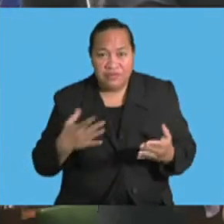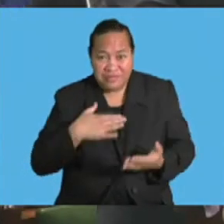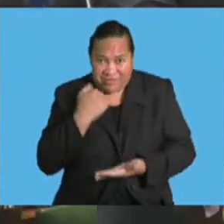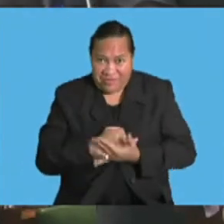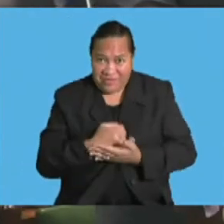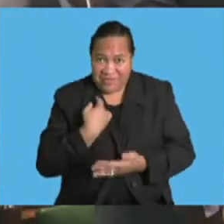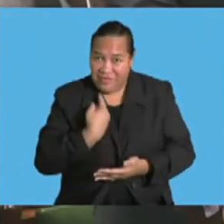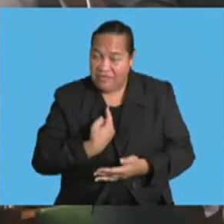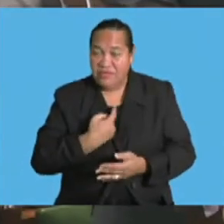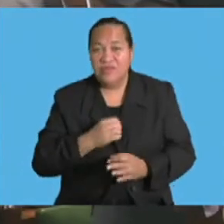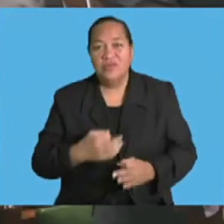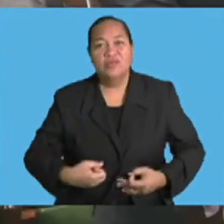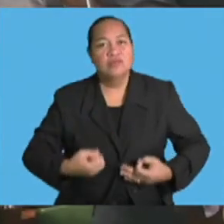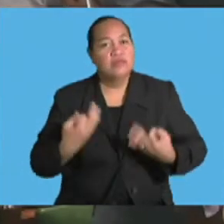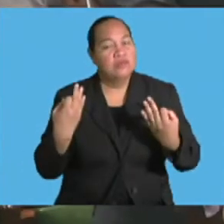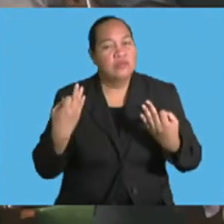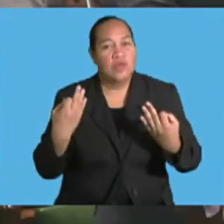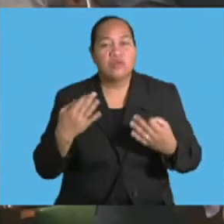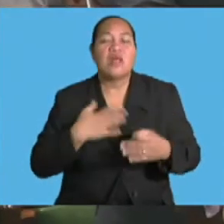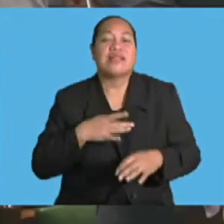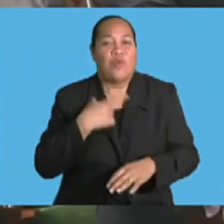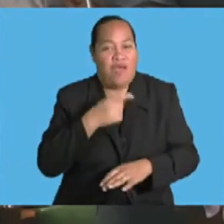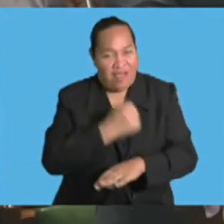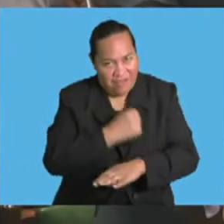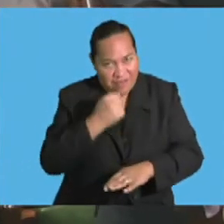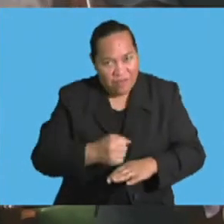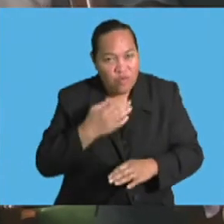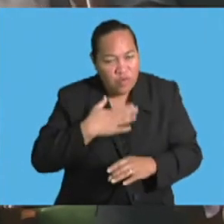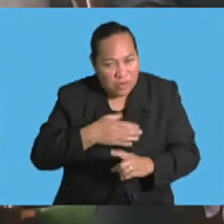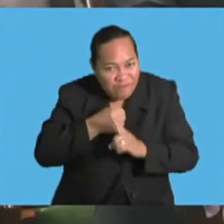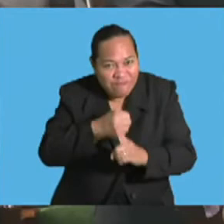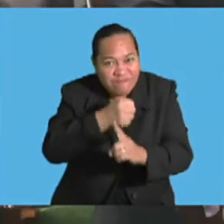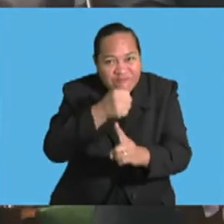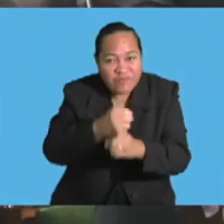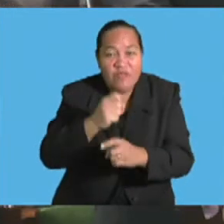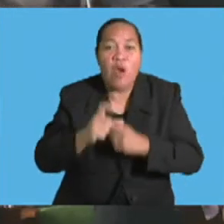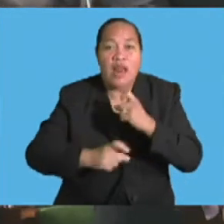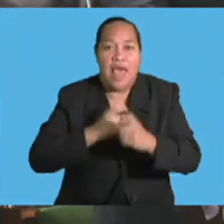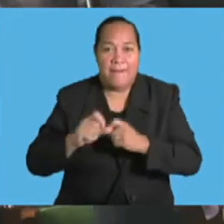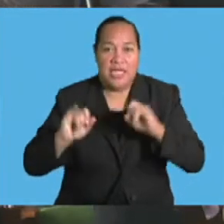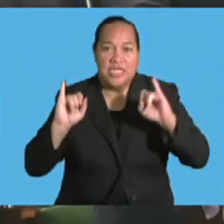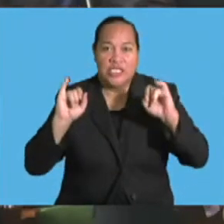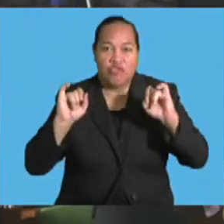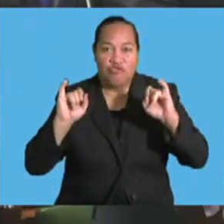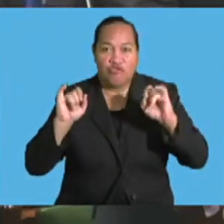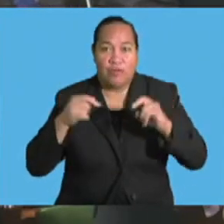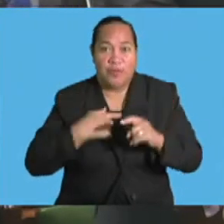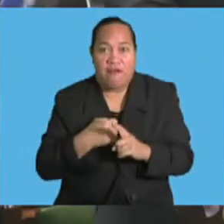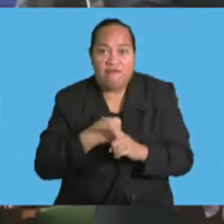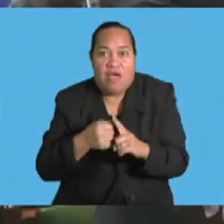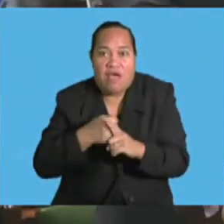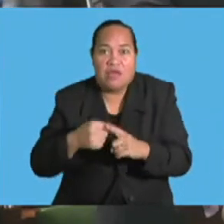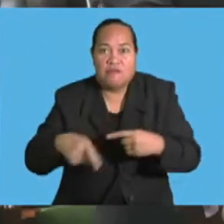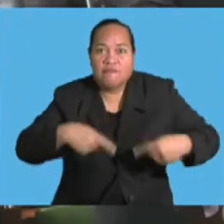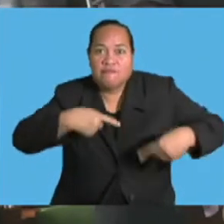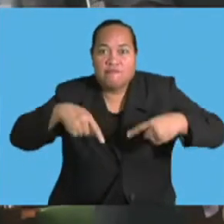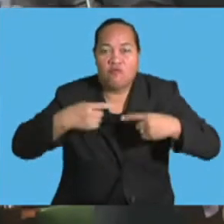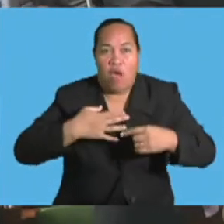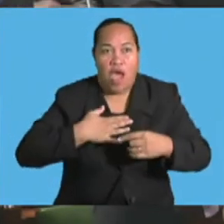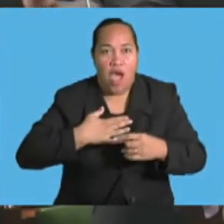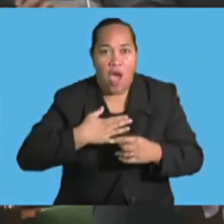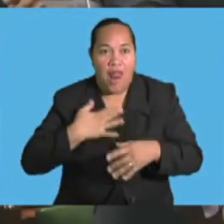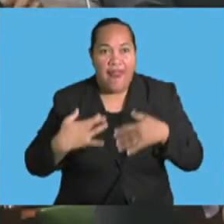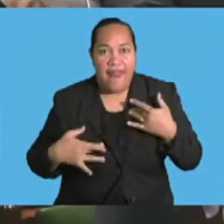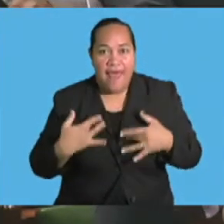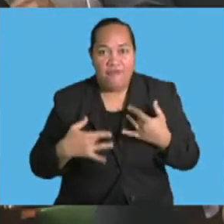own, and why this government puts such a strong emphasis on the climate issue. This is our fight for our lives and our livelihoods. There is